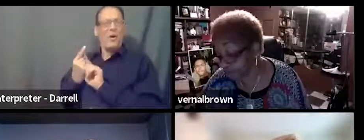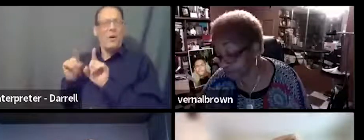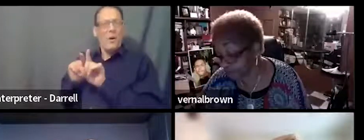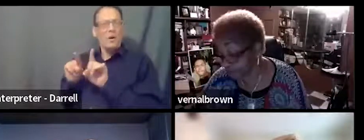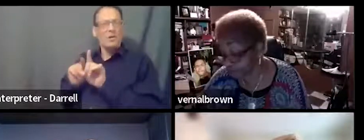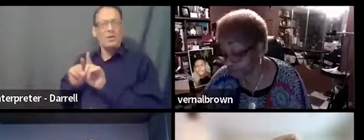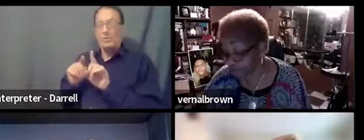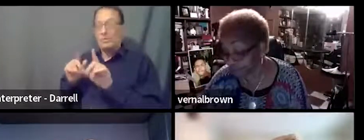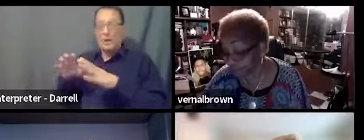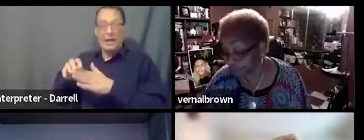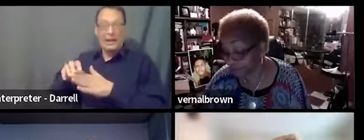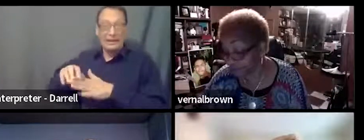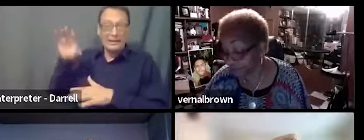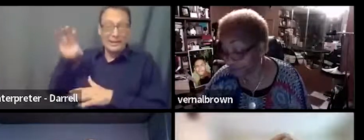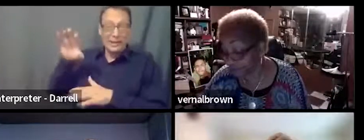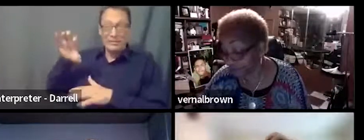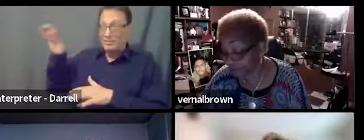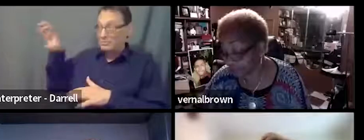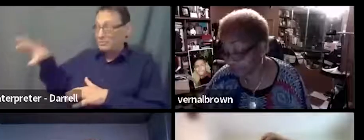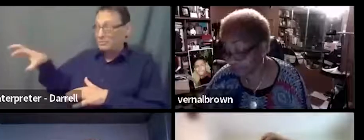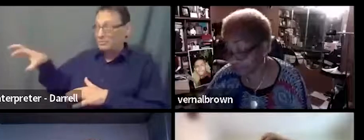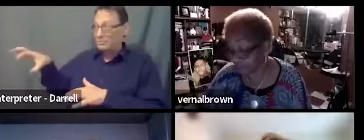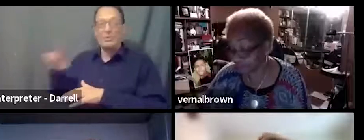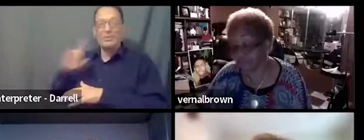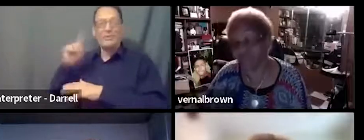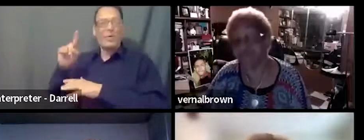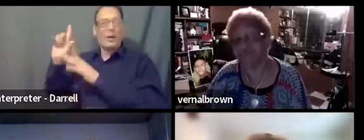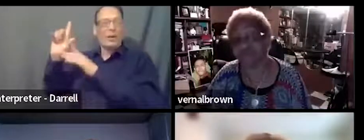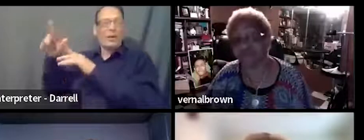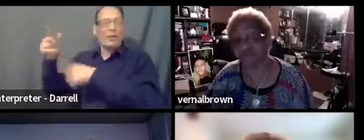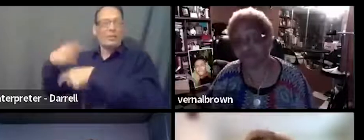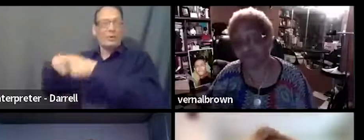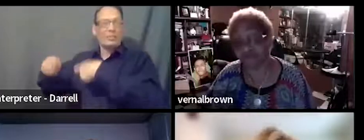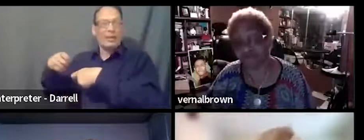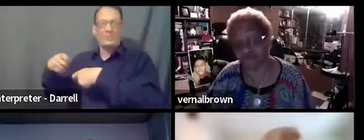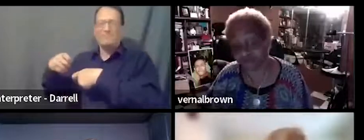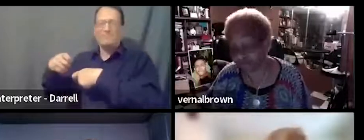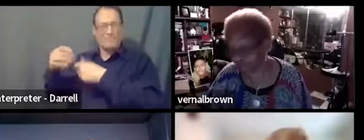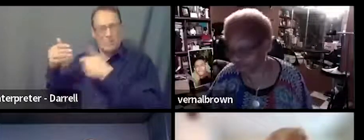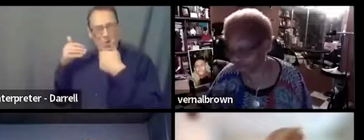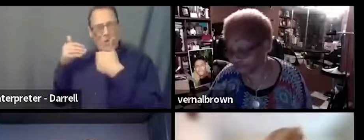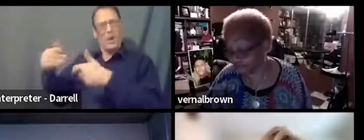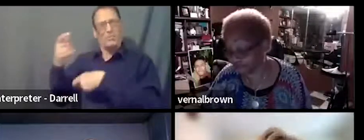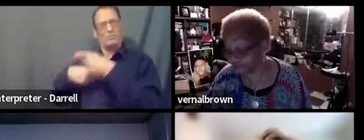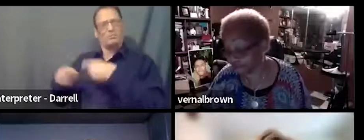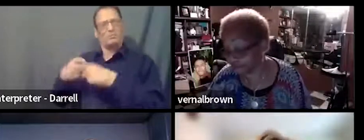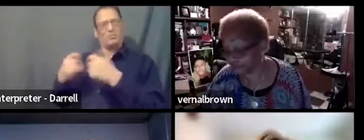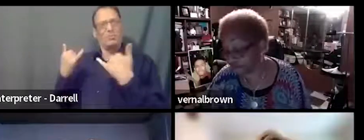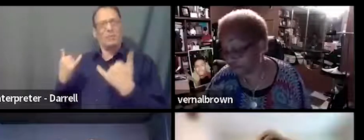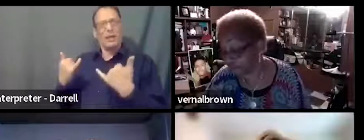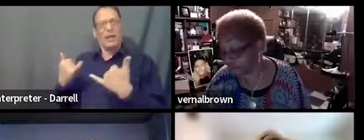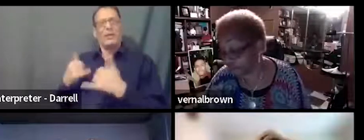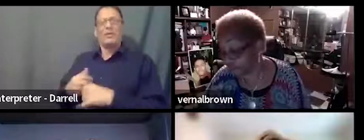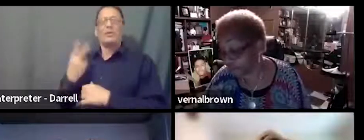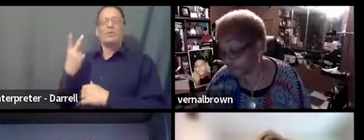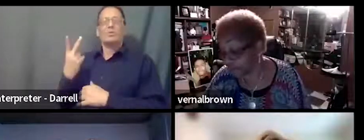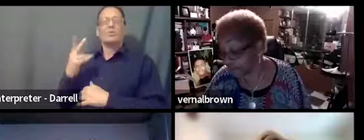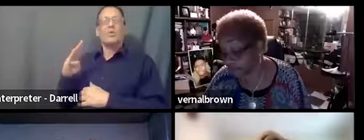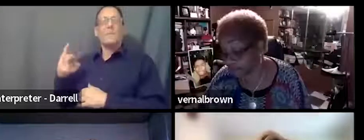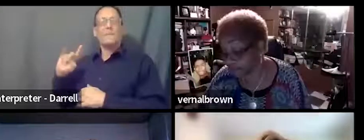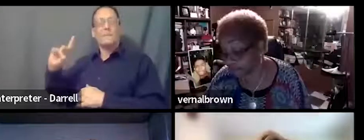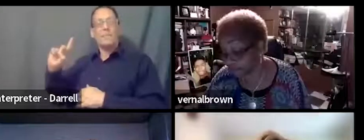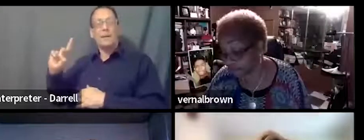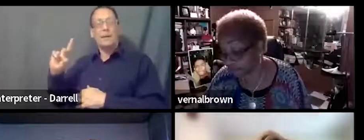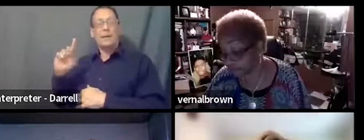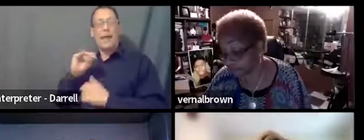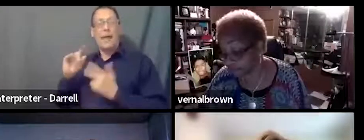units with the crane on a barge for future replacements. Two bids for the roofing repair, HVAC replacement, and a third single bid